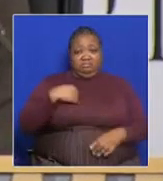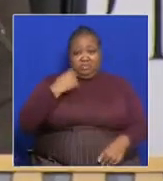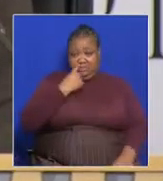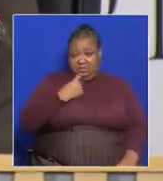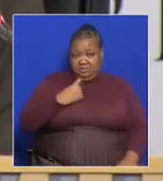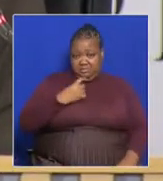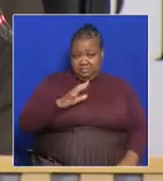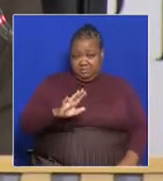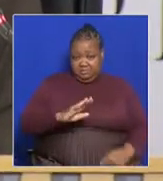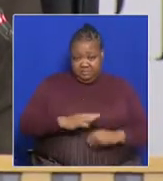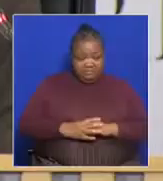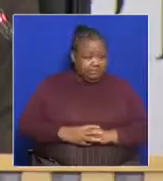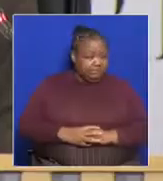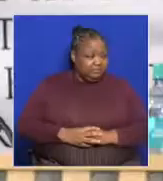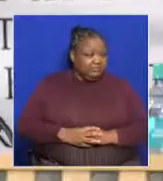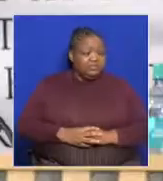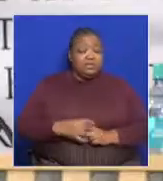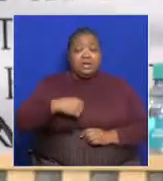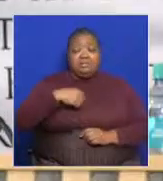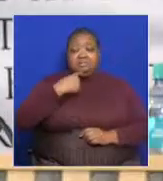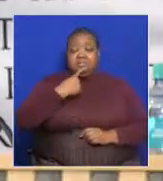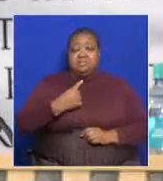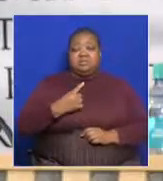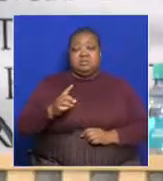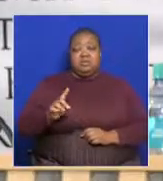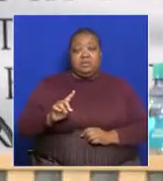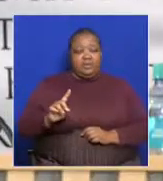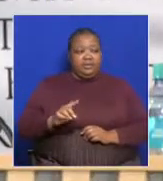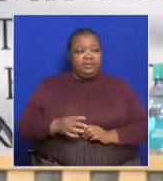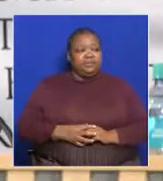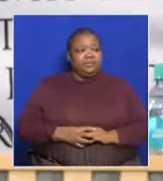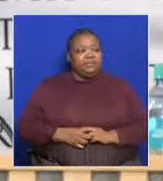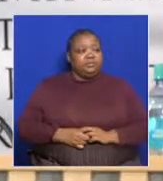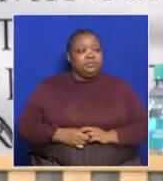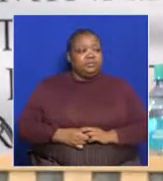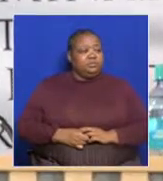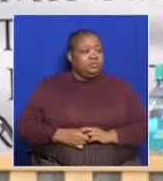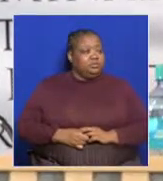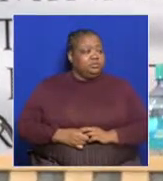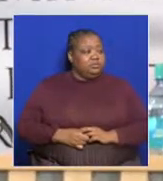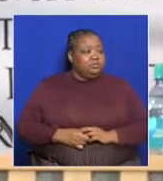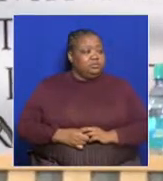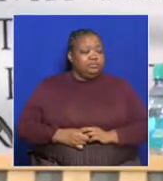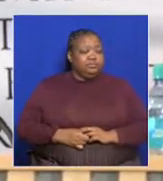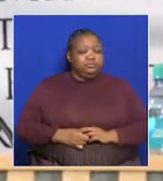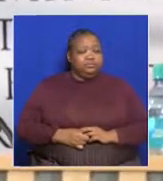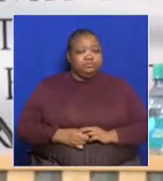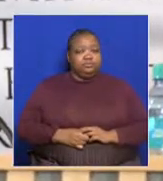I am saying, in fact, I think there is a third yet